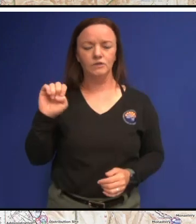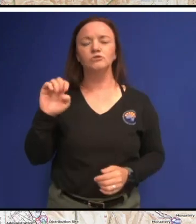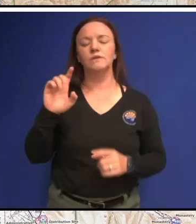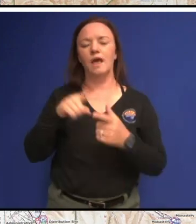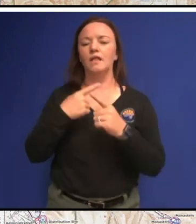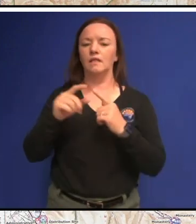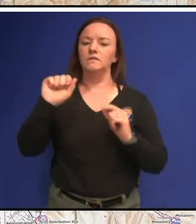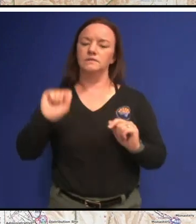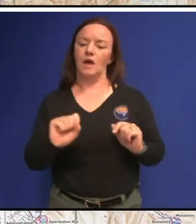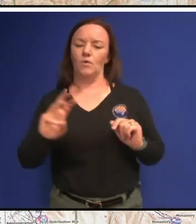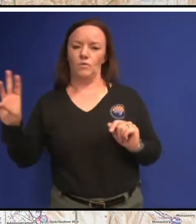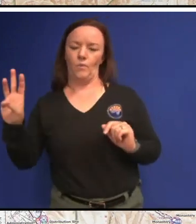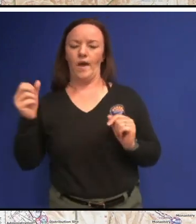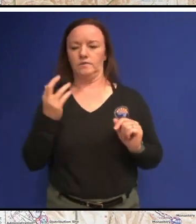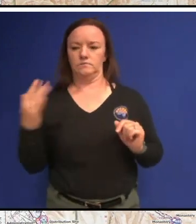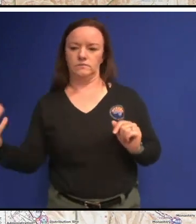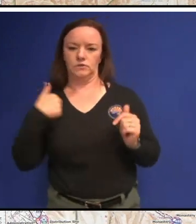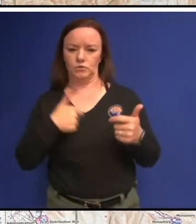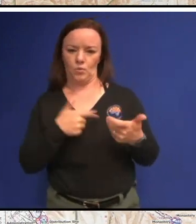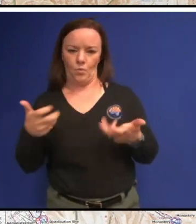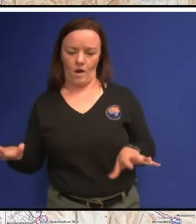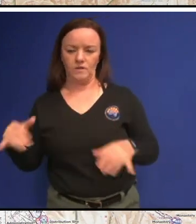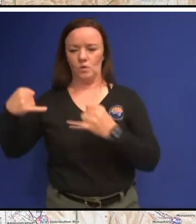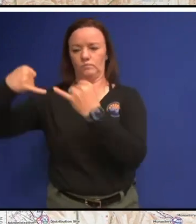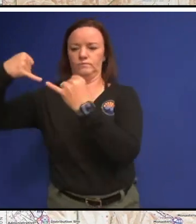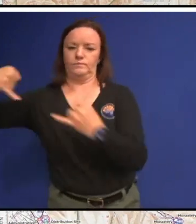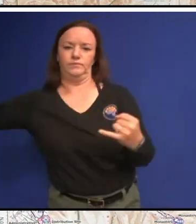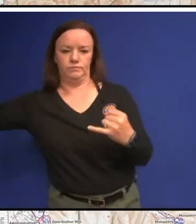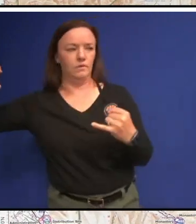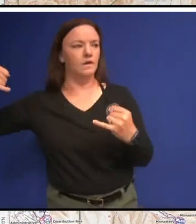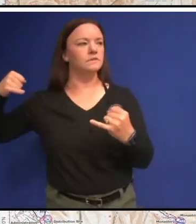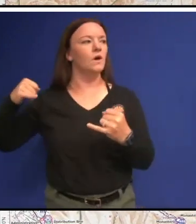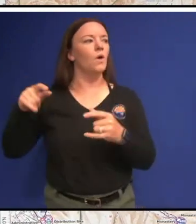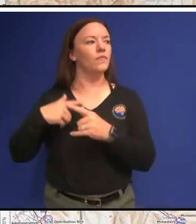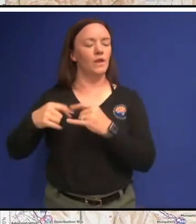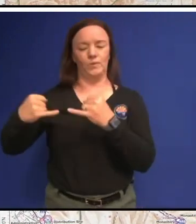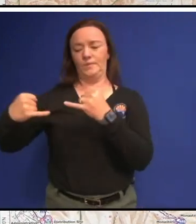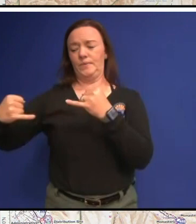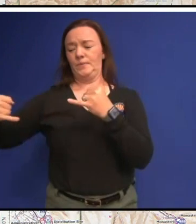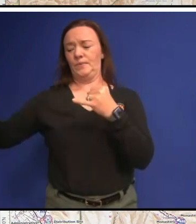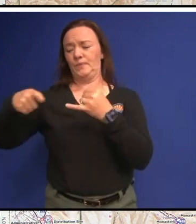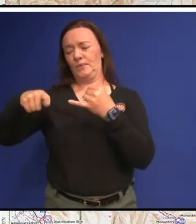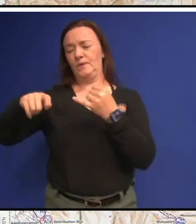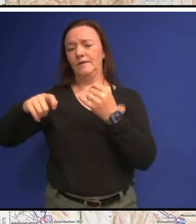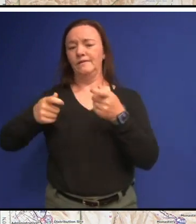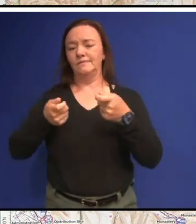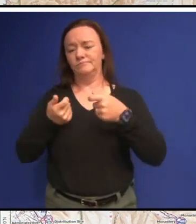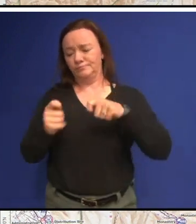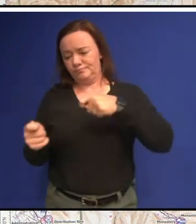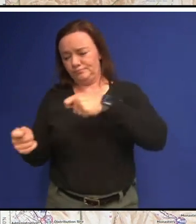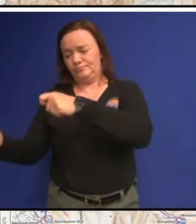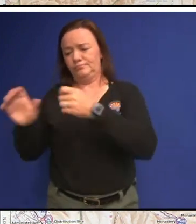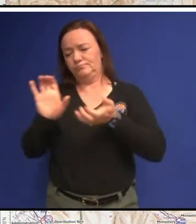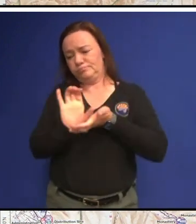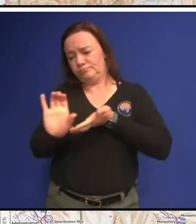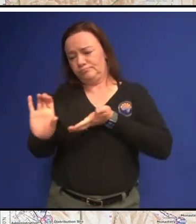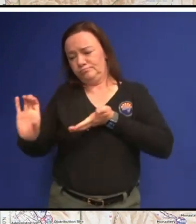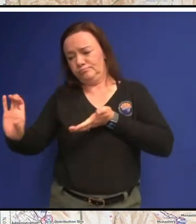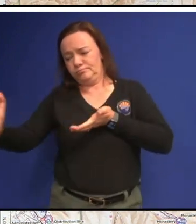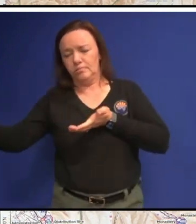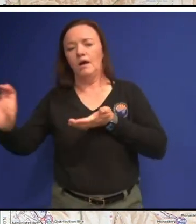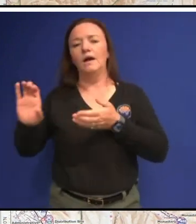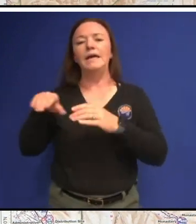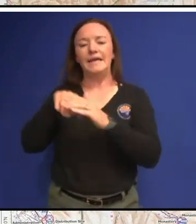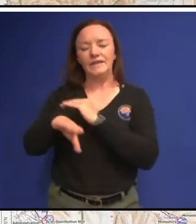And then we work to extend this line, and it continues to extend and ties all the way back into the Borrego fire off to the west. That